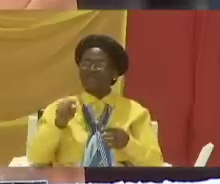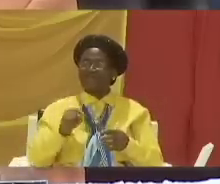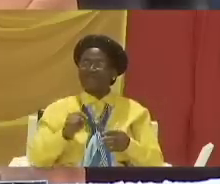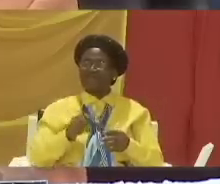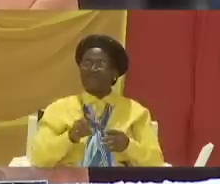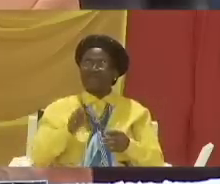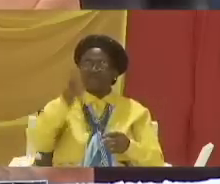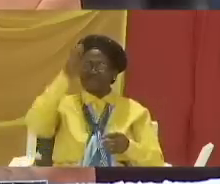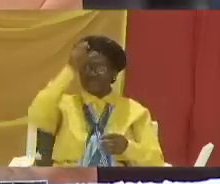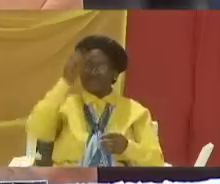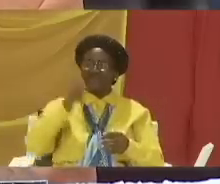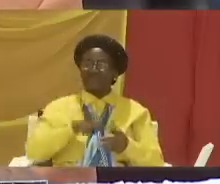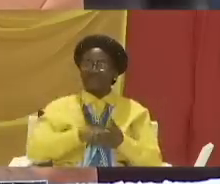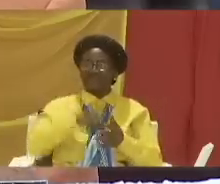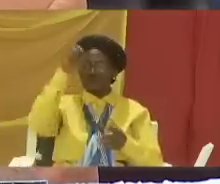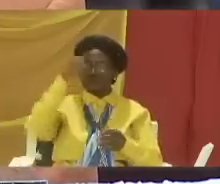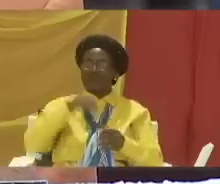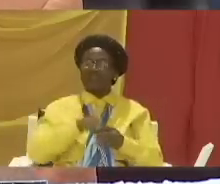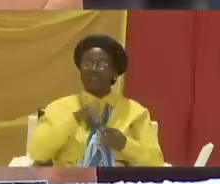to block the way.